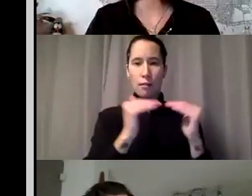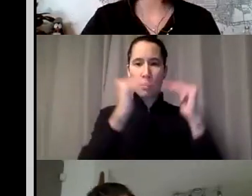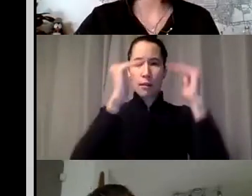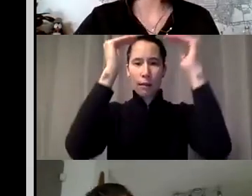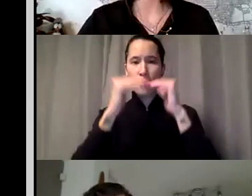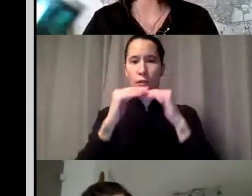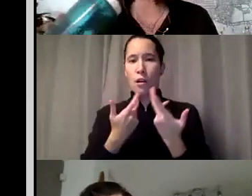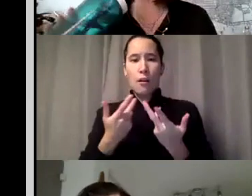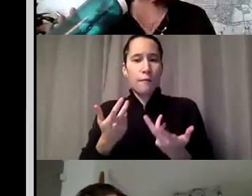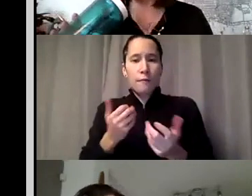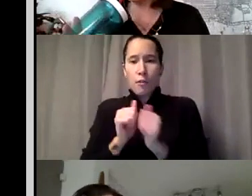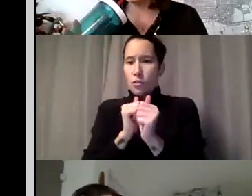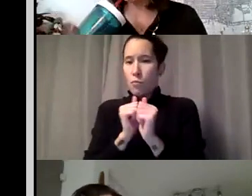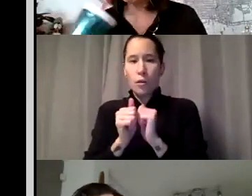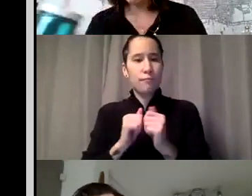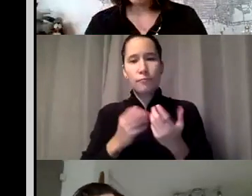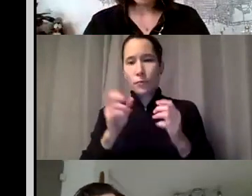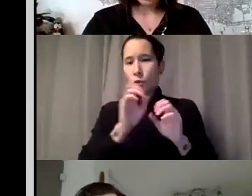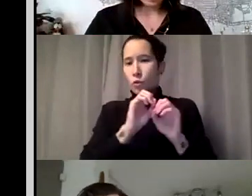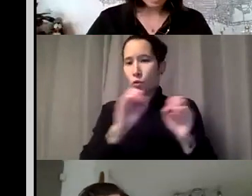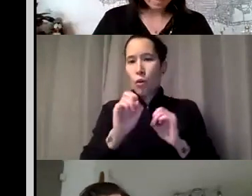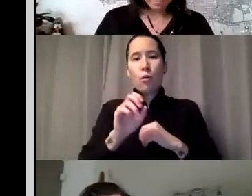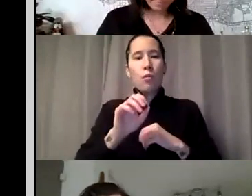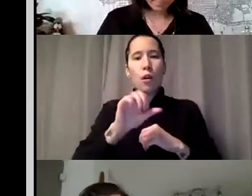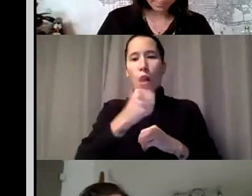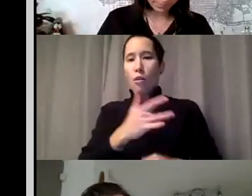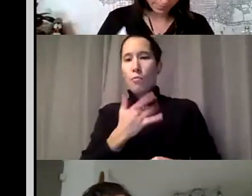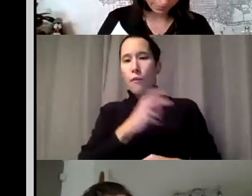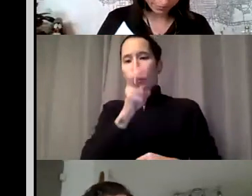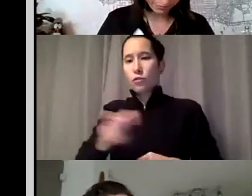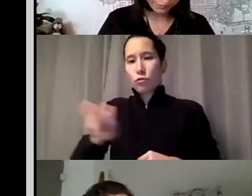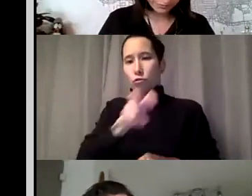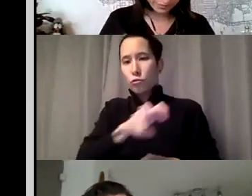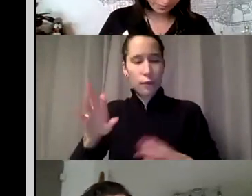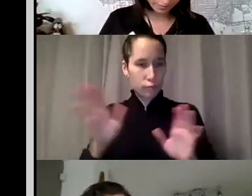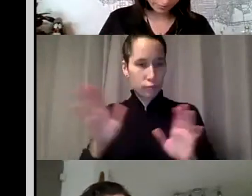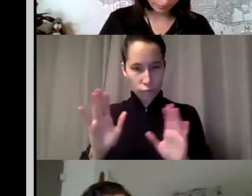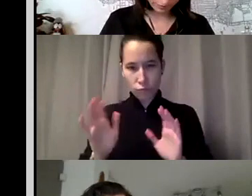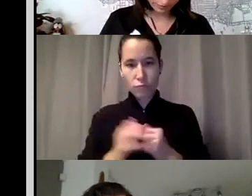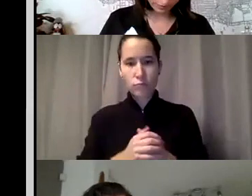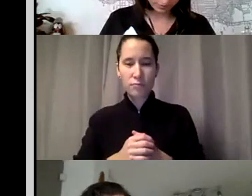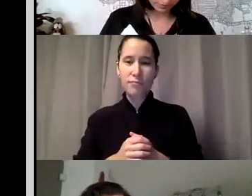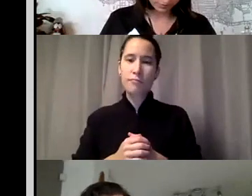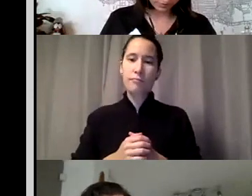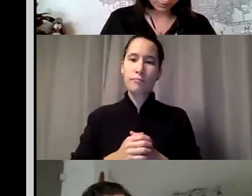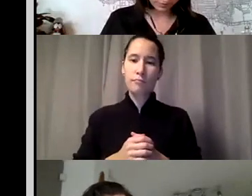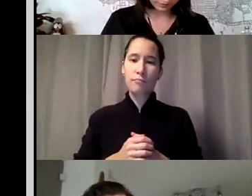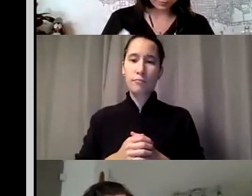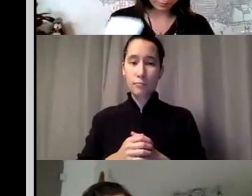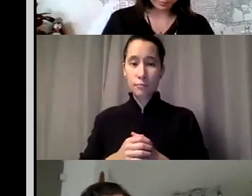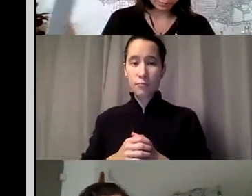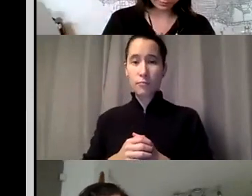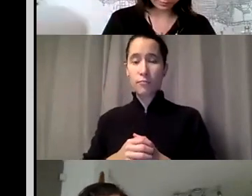in our system. That should not occur. What the difficulty is if there are Alberta residents